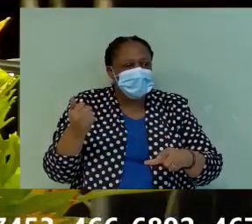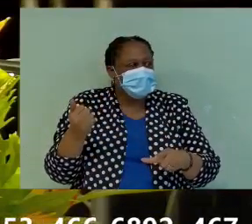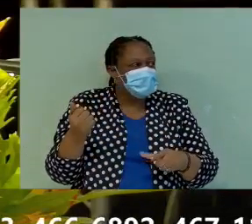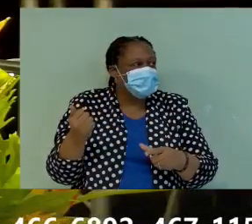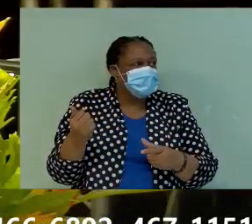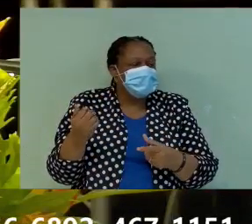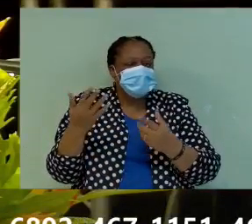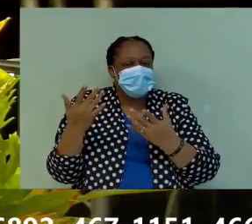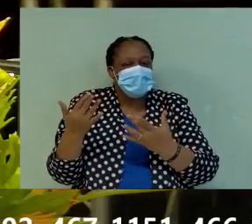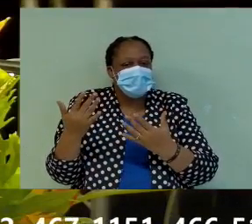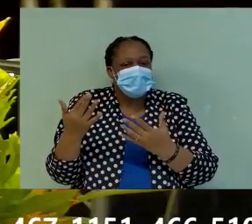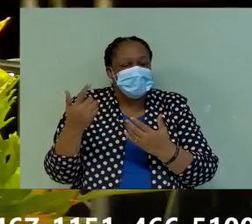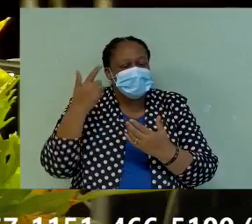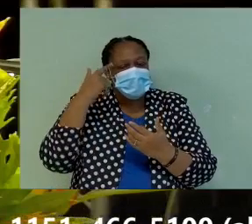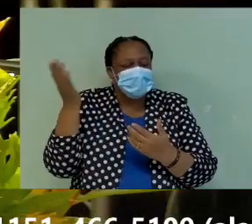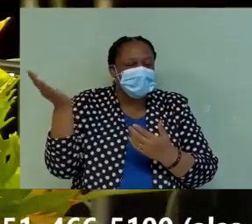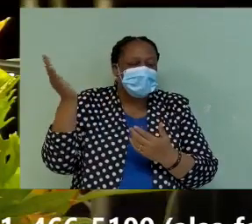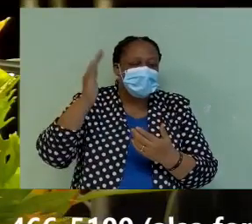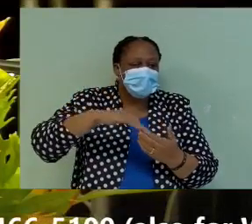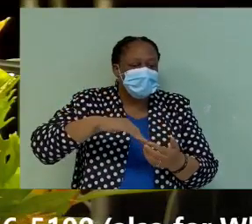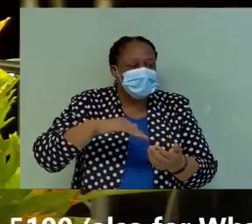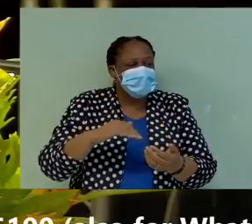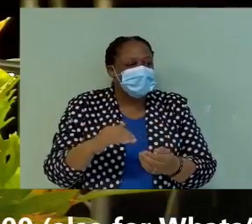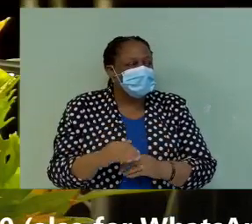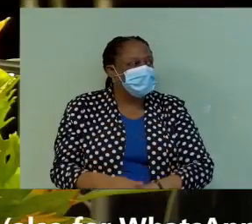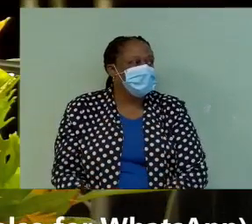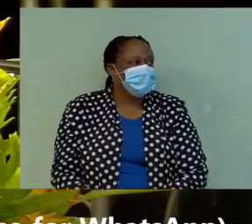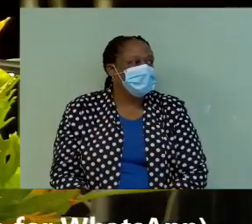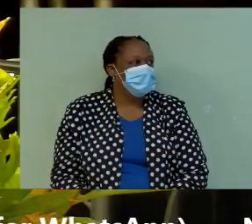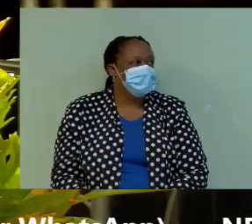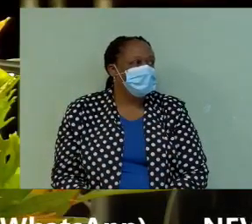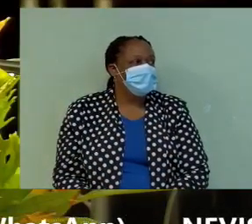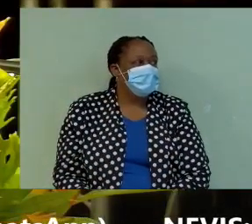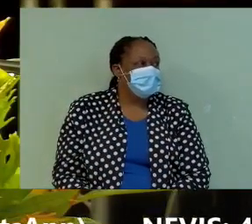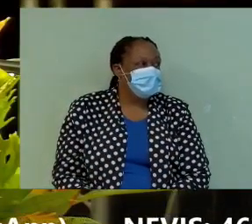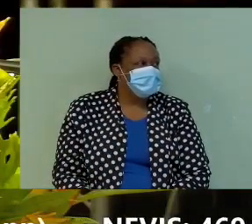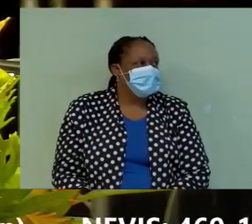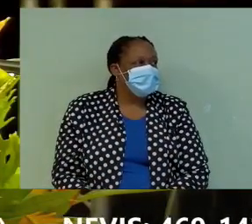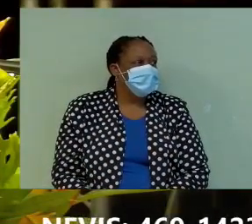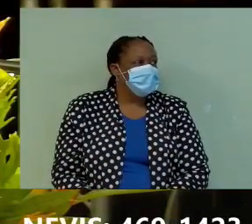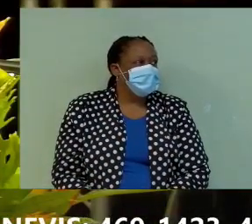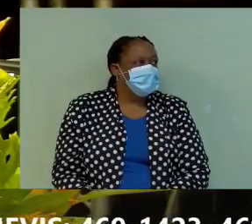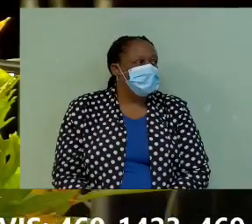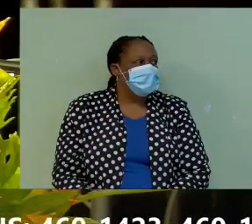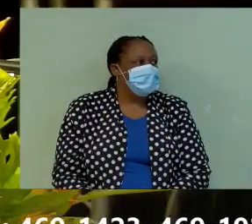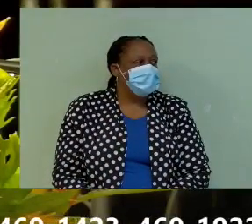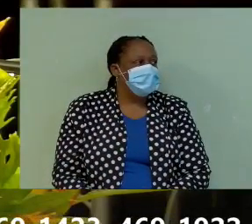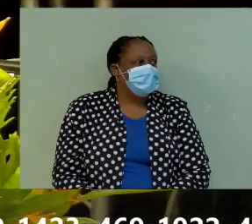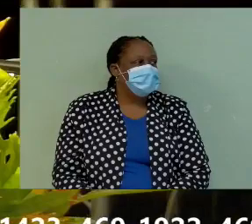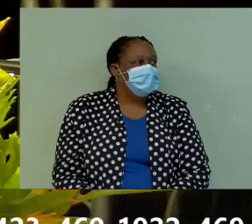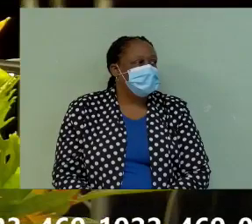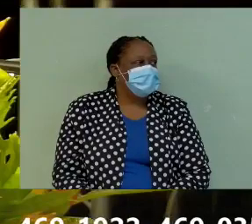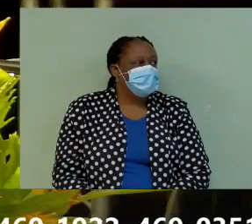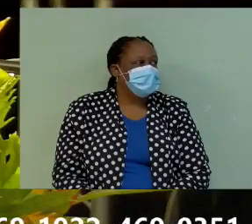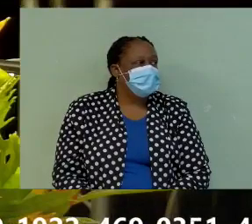not back as yet. The samples have not been processed as yet. Now, to date,